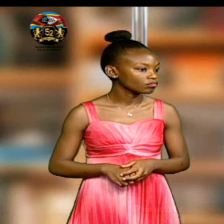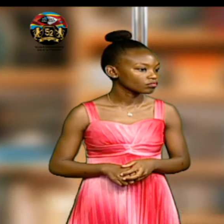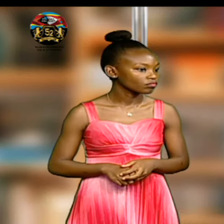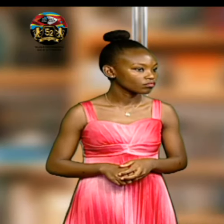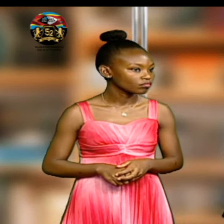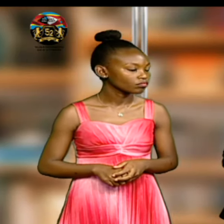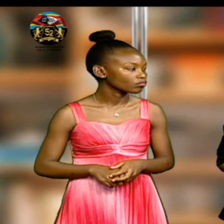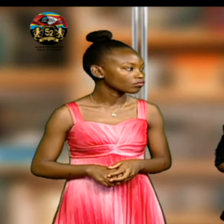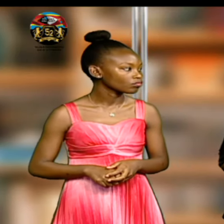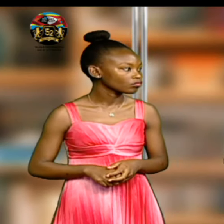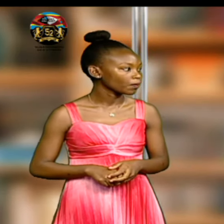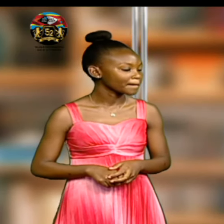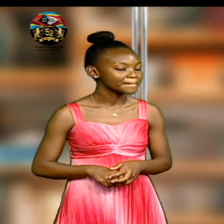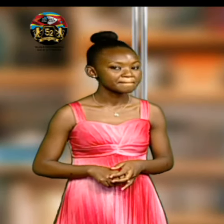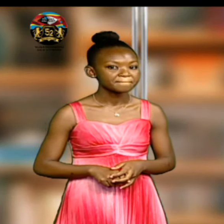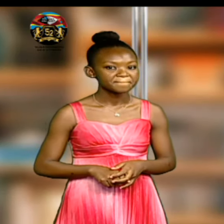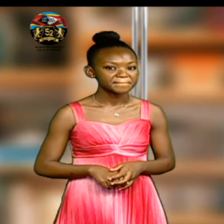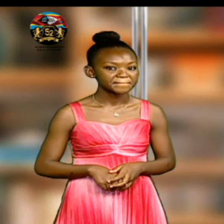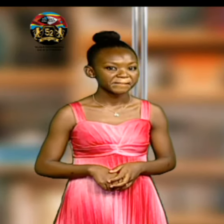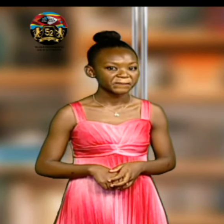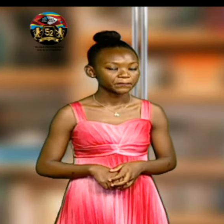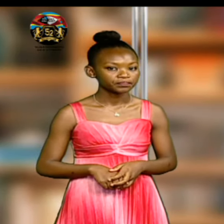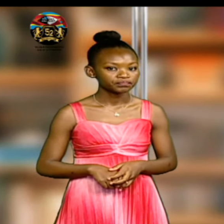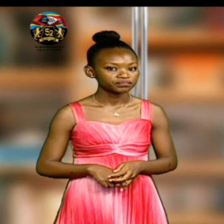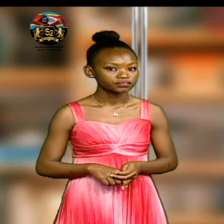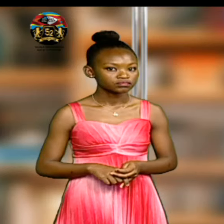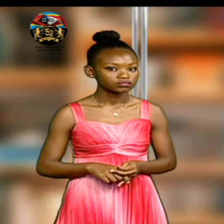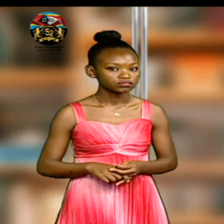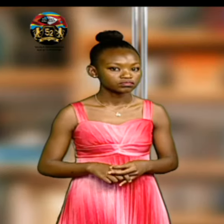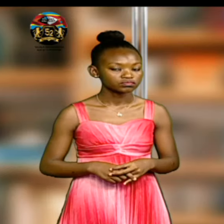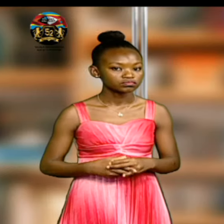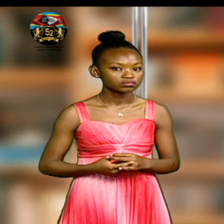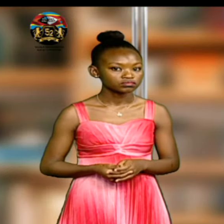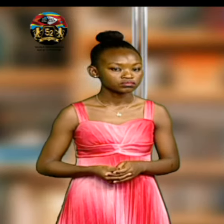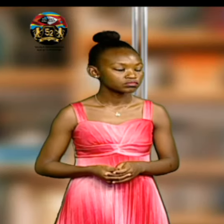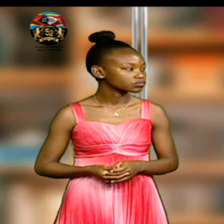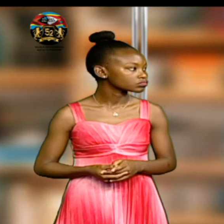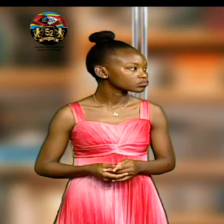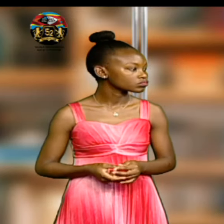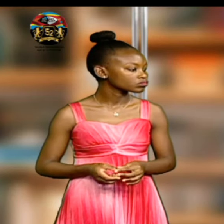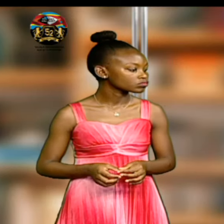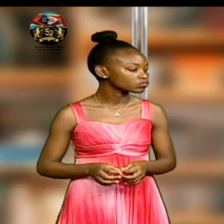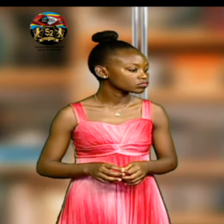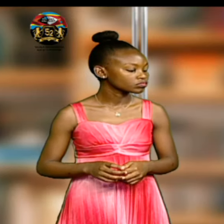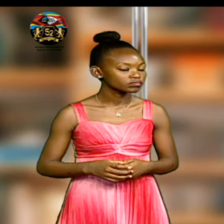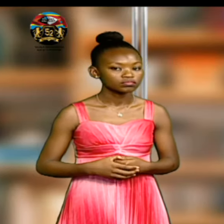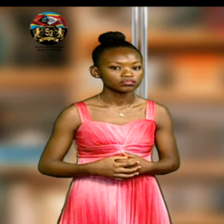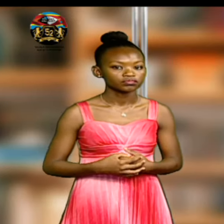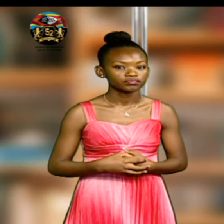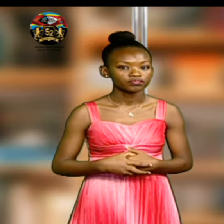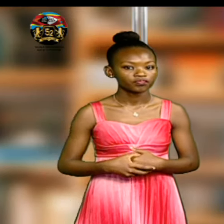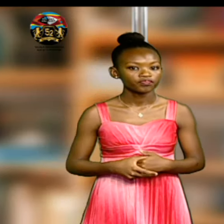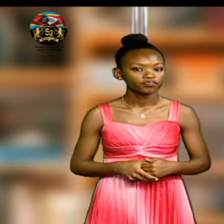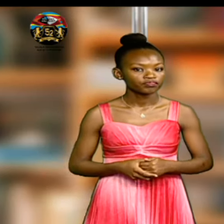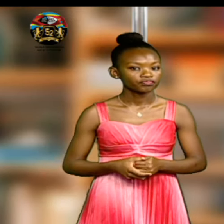do is Siswati. The second subject that we're going to do is religious education. The third language that we're going to do is English language for